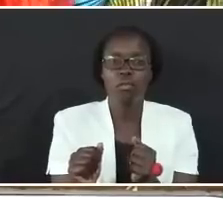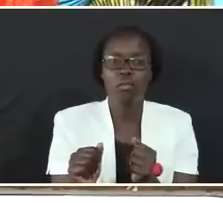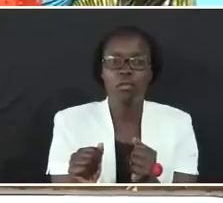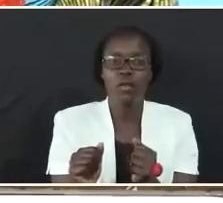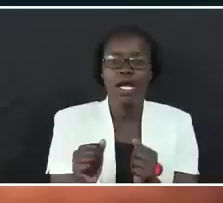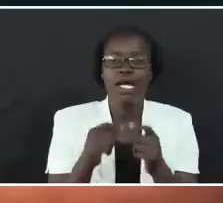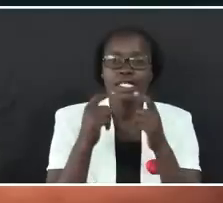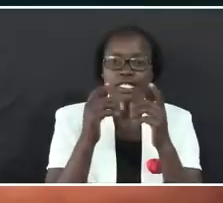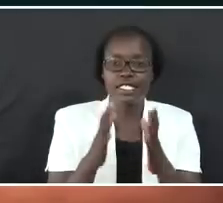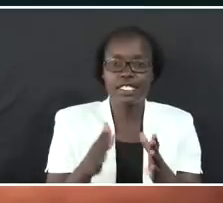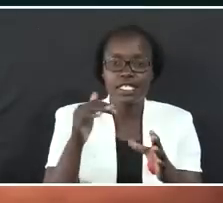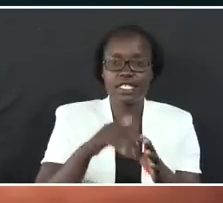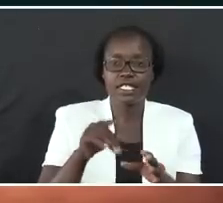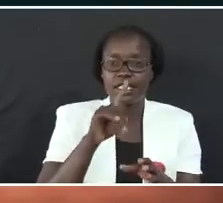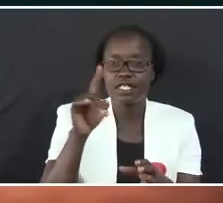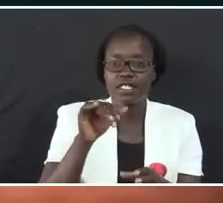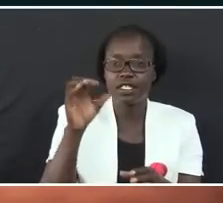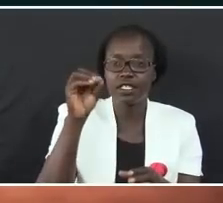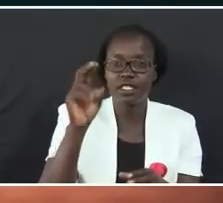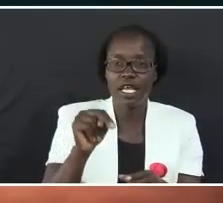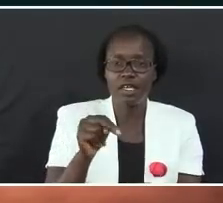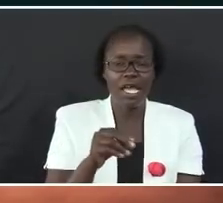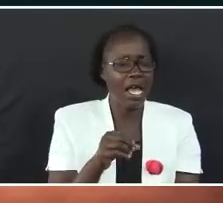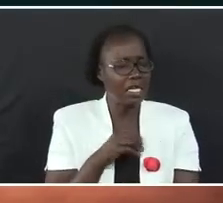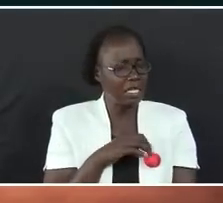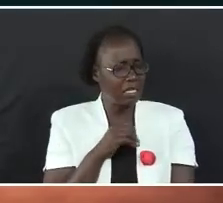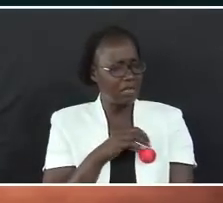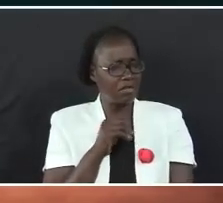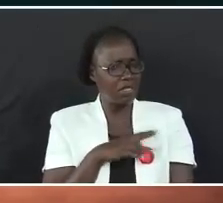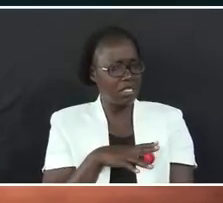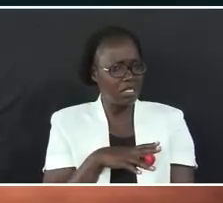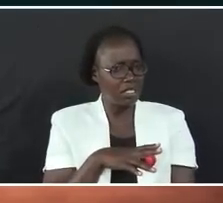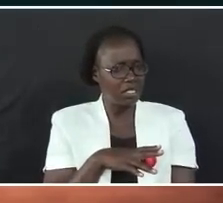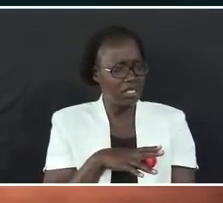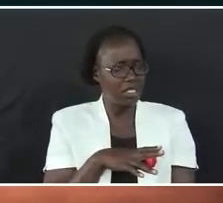The sinners in Zion are afraid.